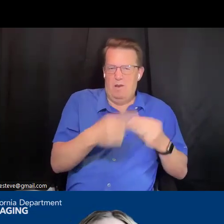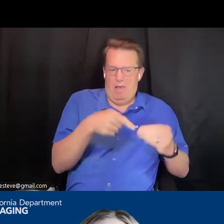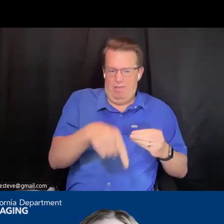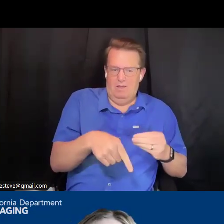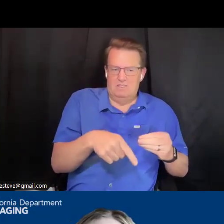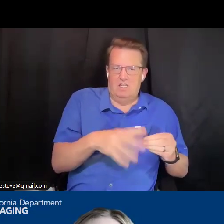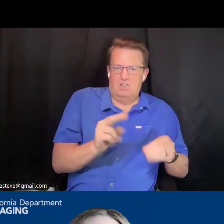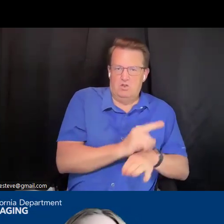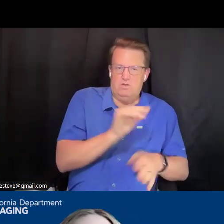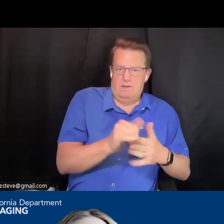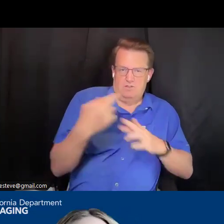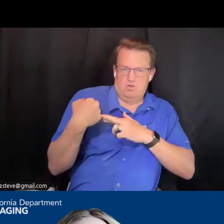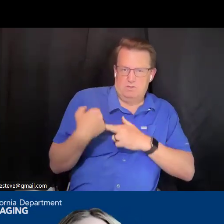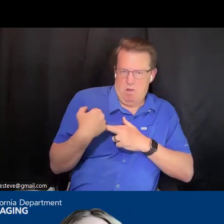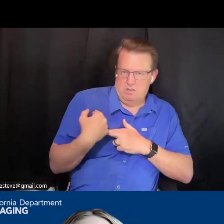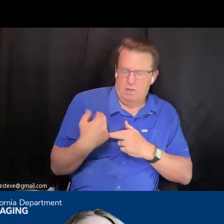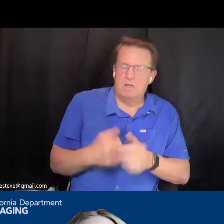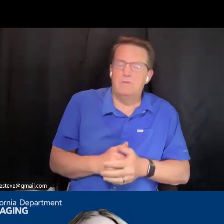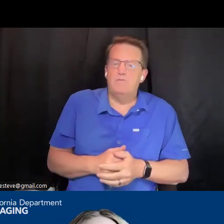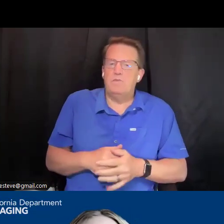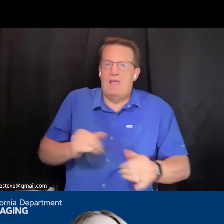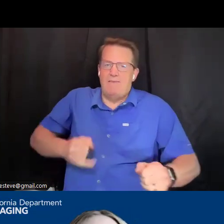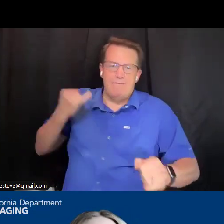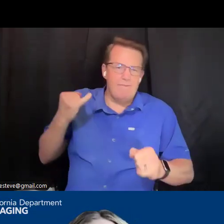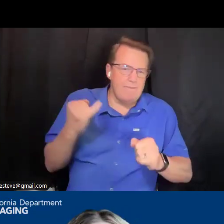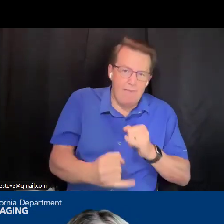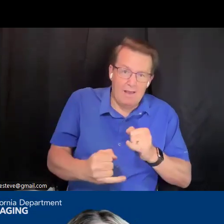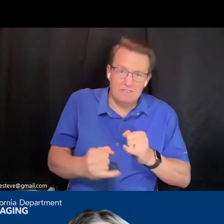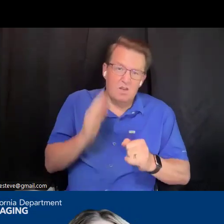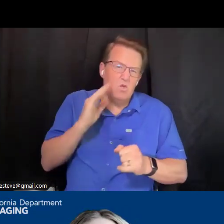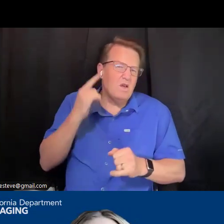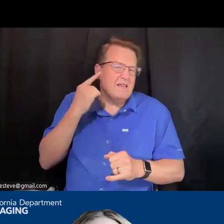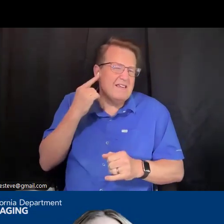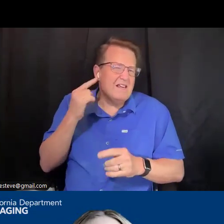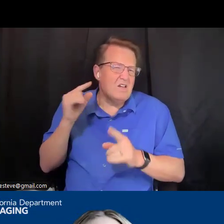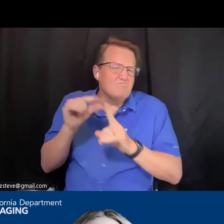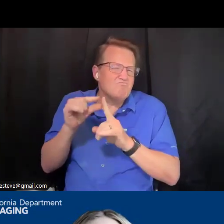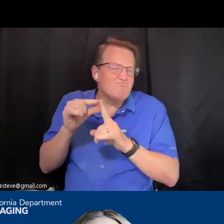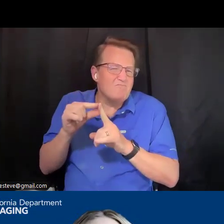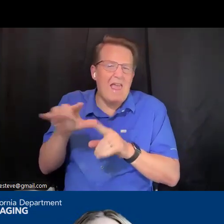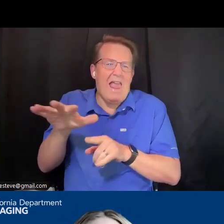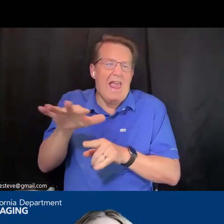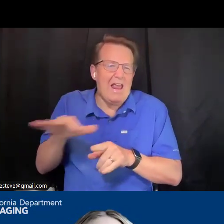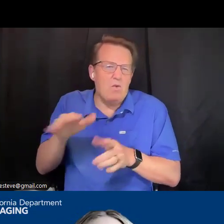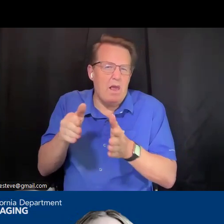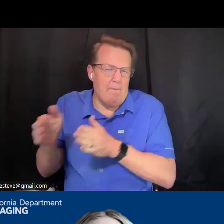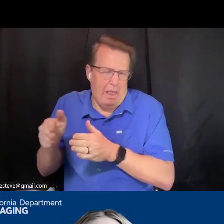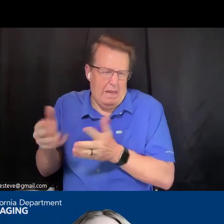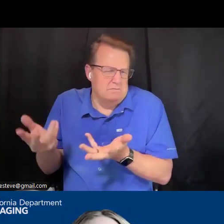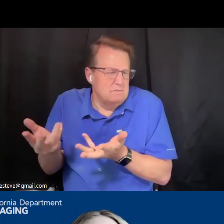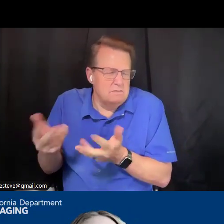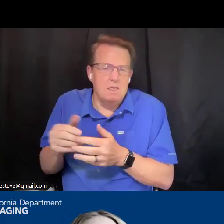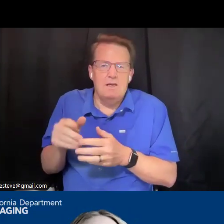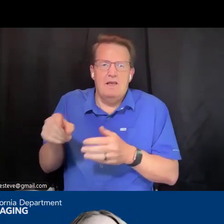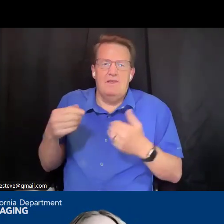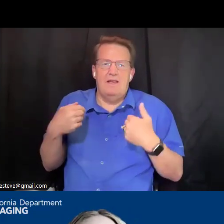responsibility. And then lastly, you're going to hear the term area plan. An area plan has to do with the